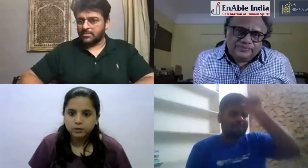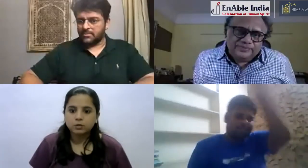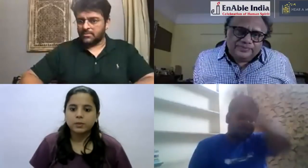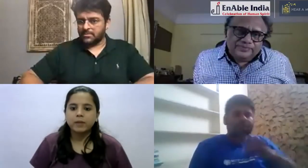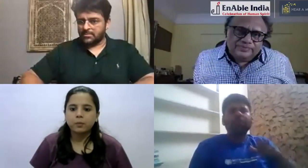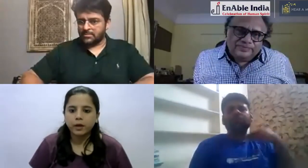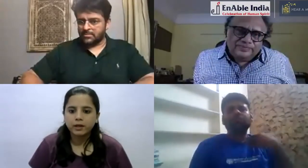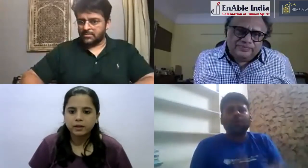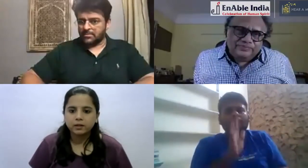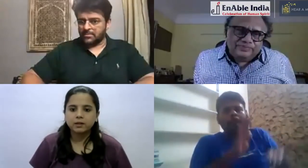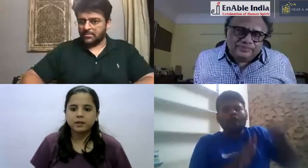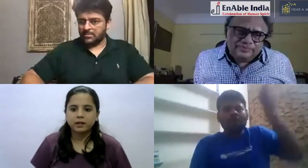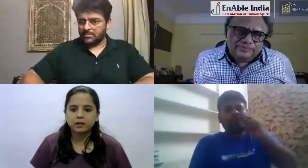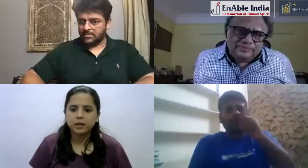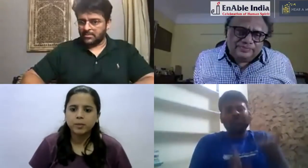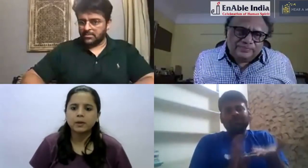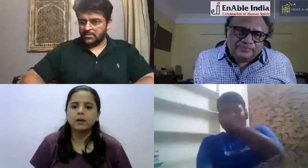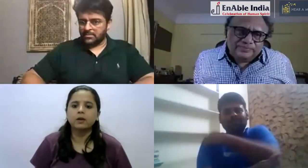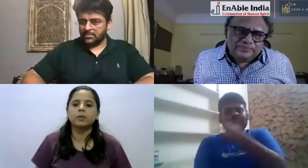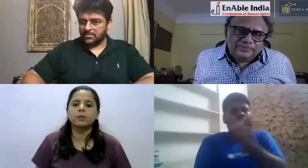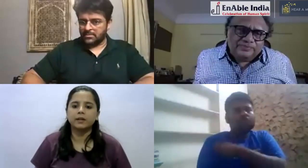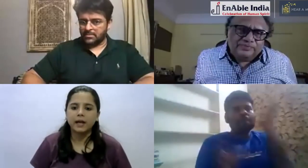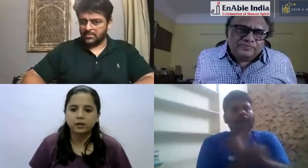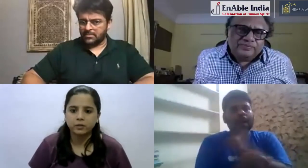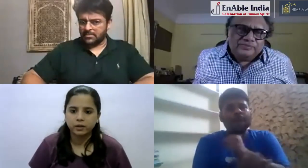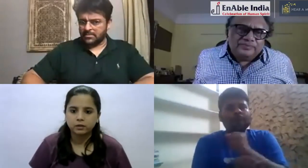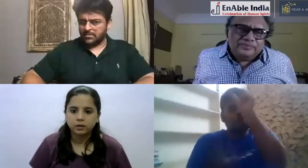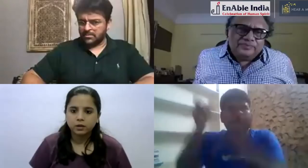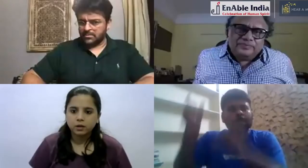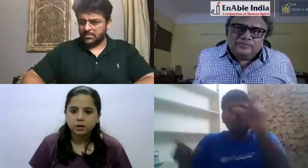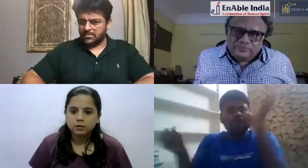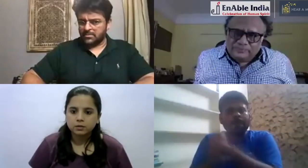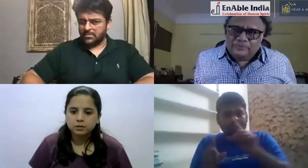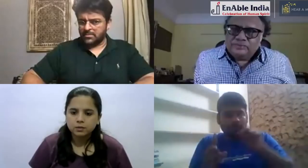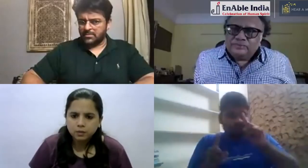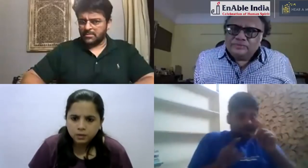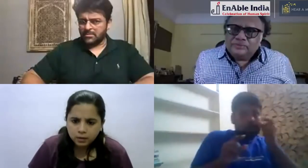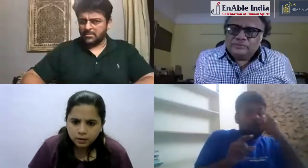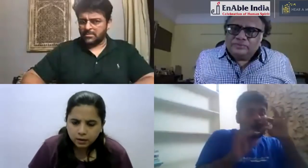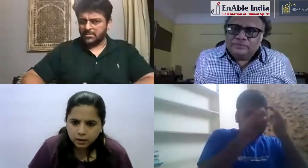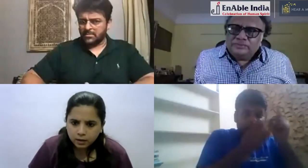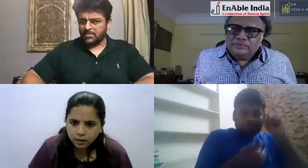Okay. So, but my point is here in India, a lot of people are dying over here.